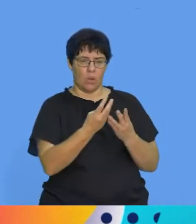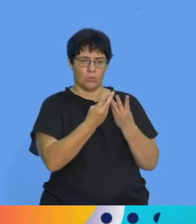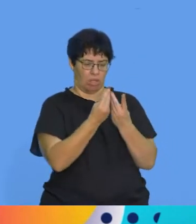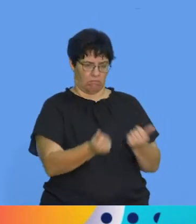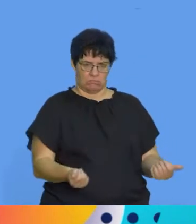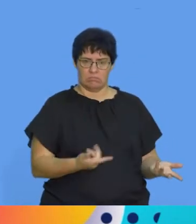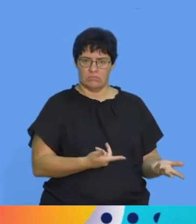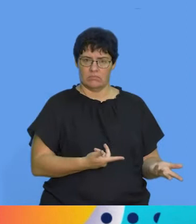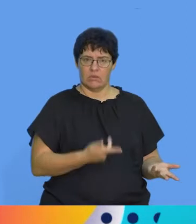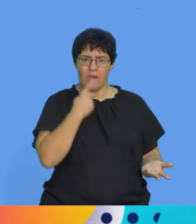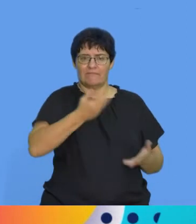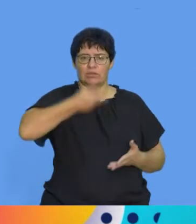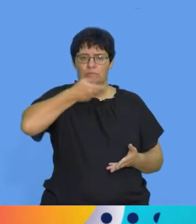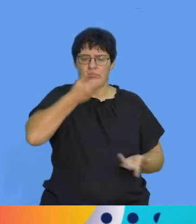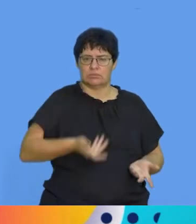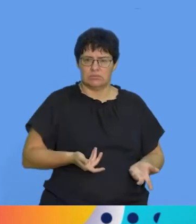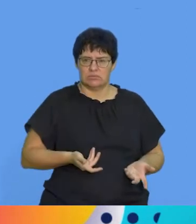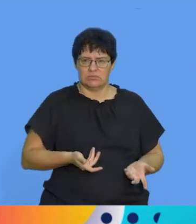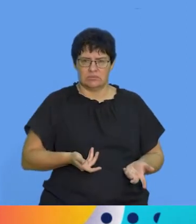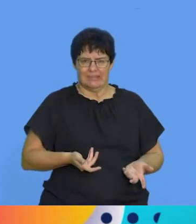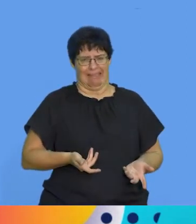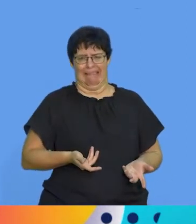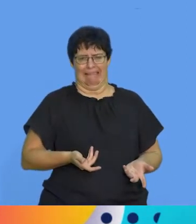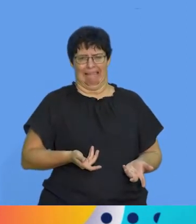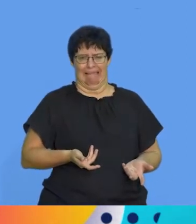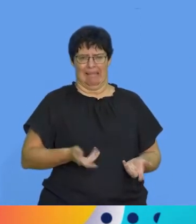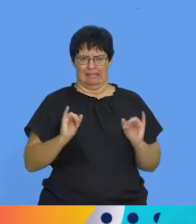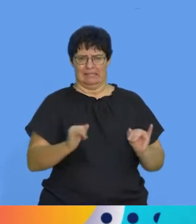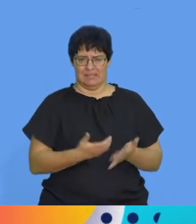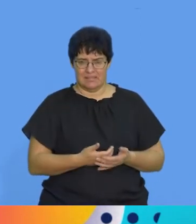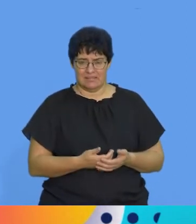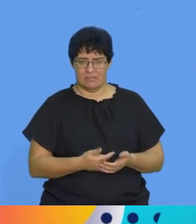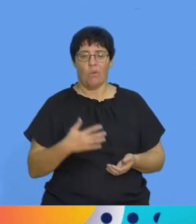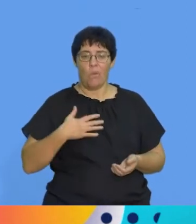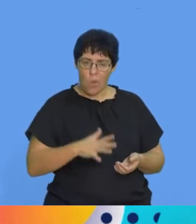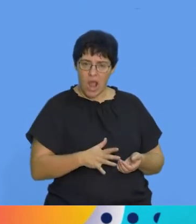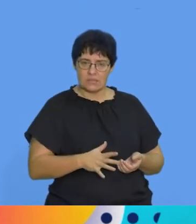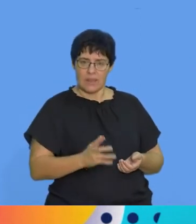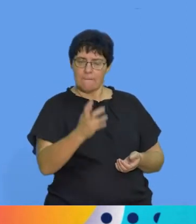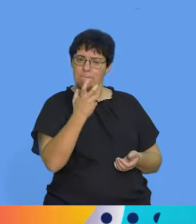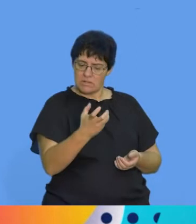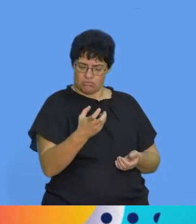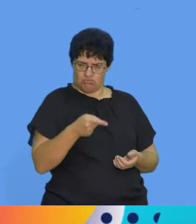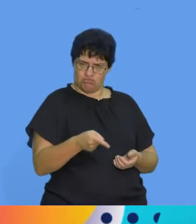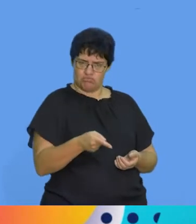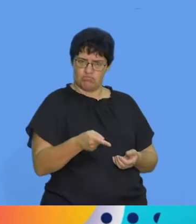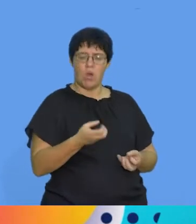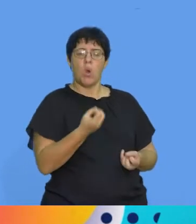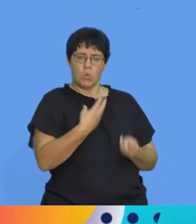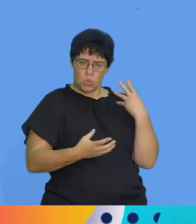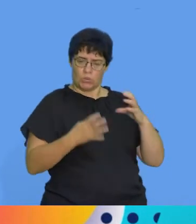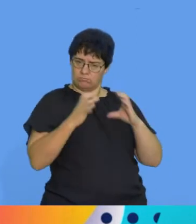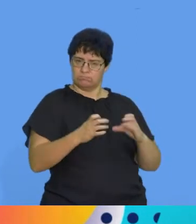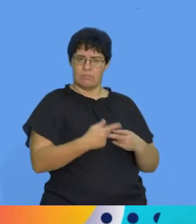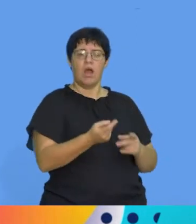your potato and it dissolves in water. Then you've got soup. You've got yucky, all right? So you want it. You want your